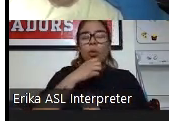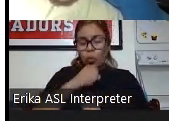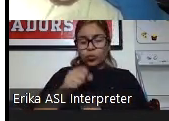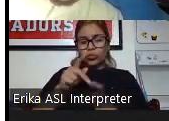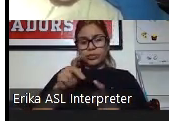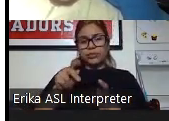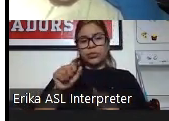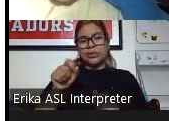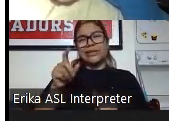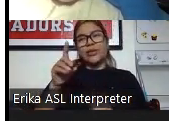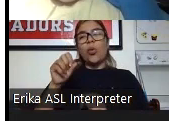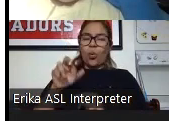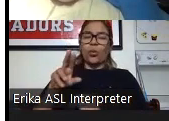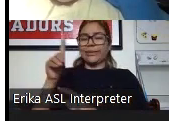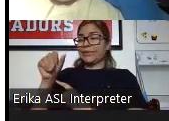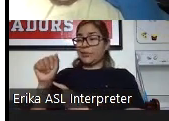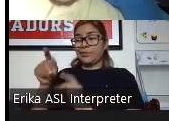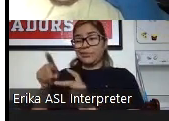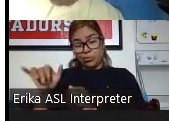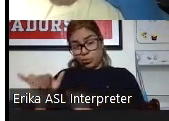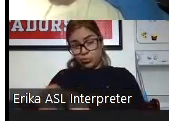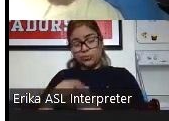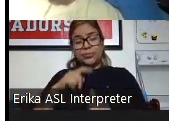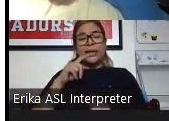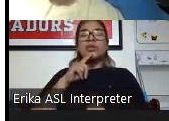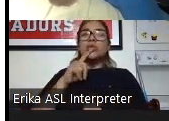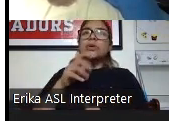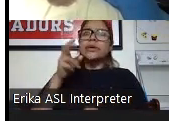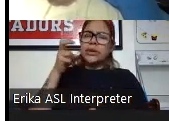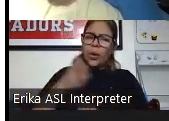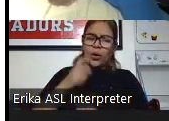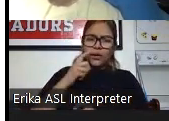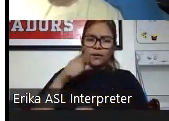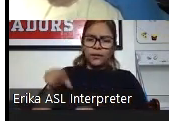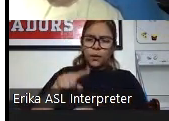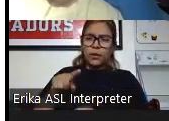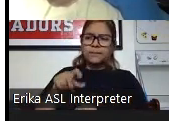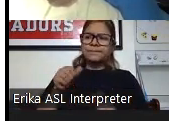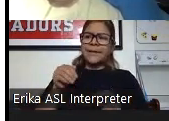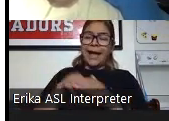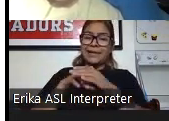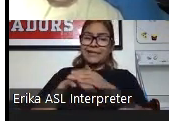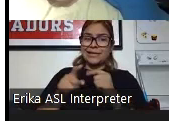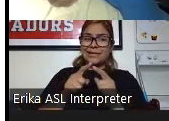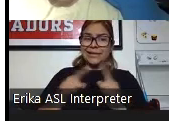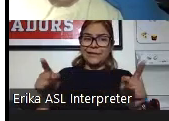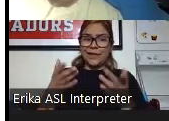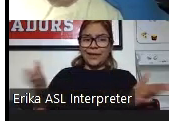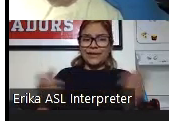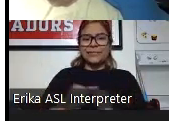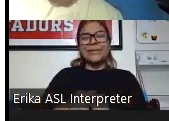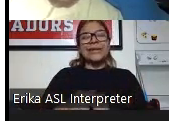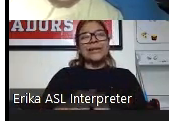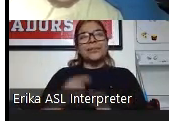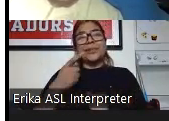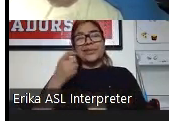disabilities with infrequent and spotty services operations, and vehicles that don't meet the needs of